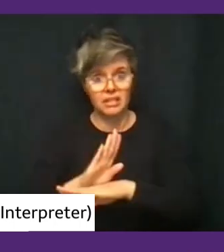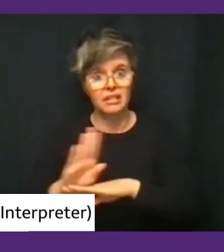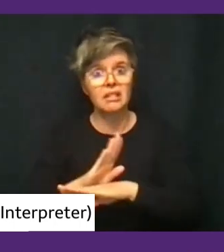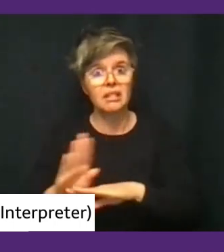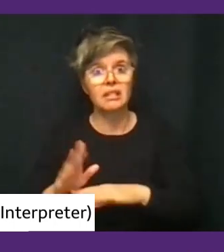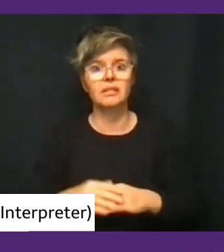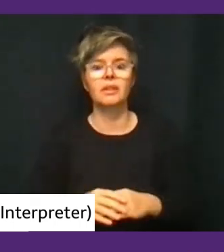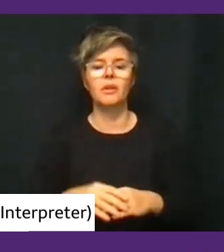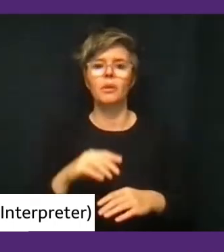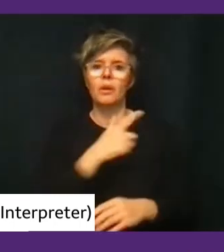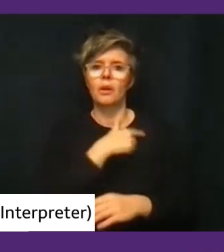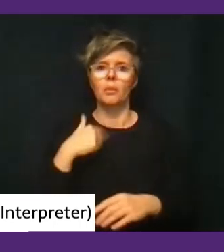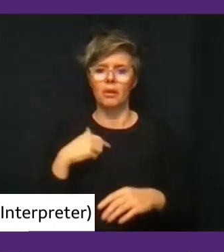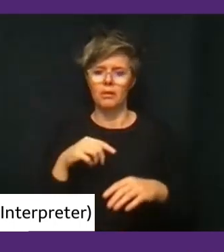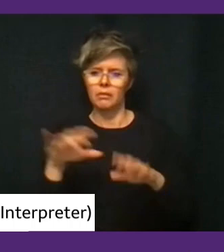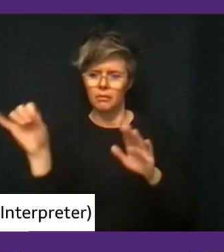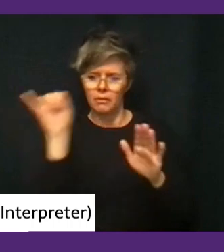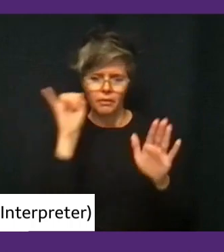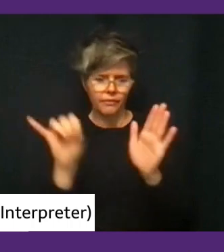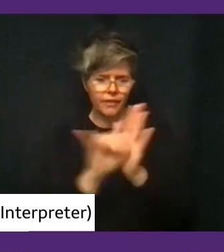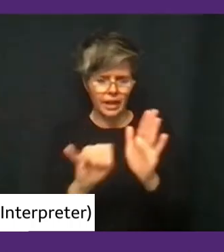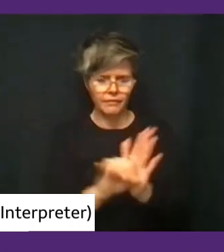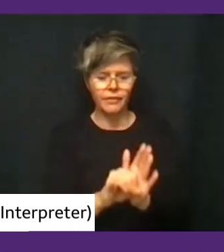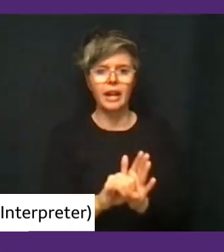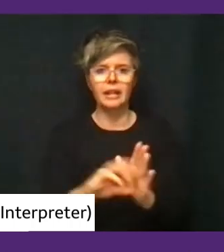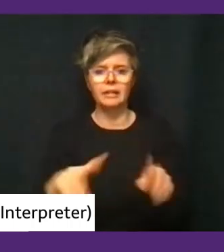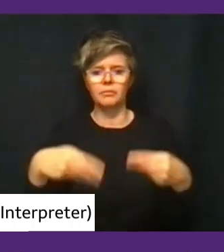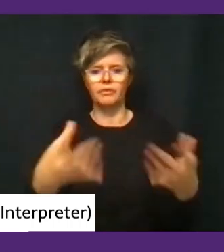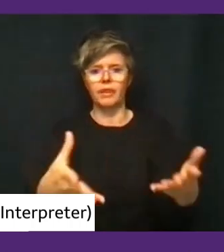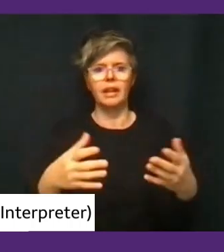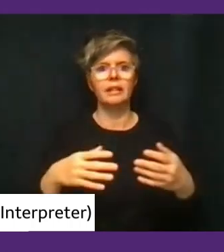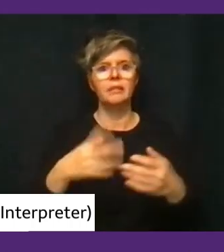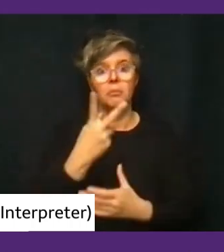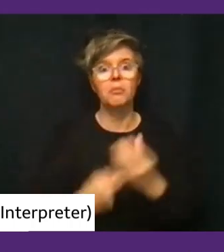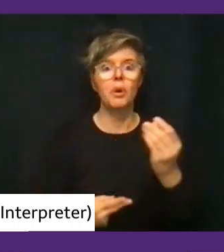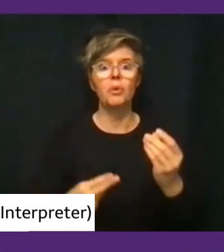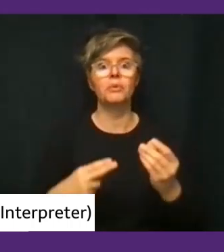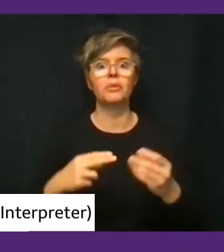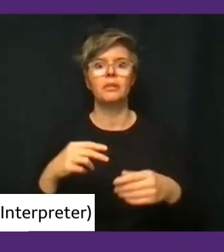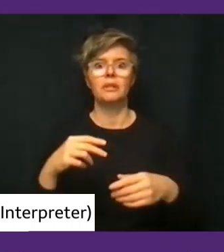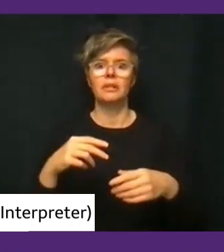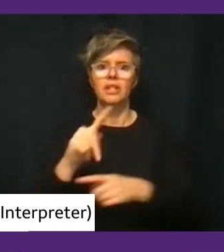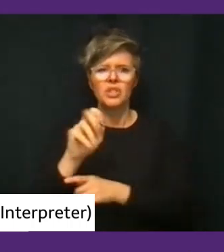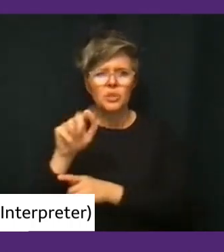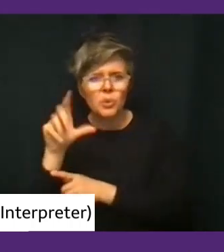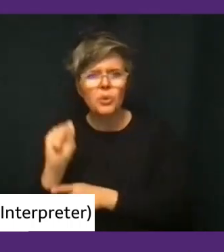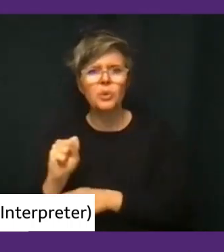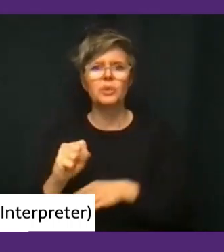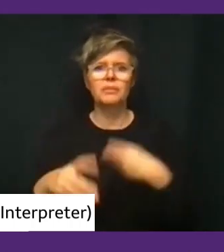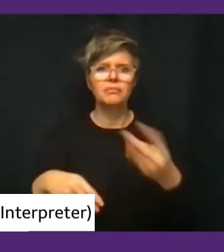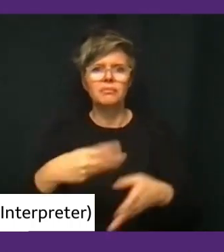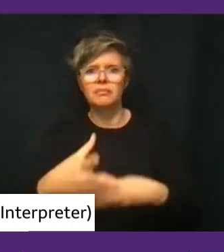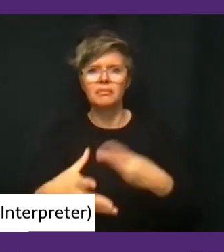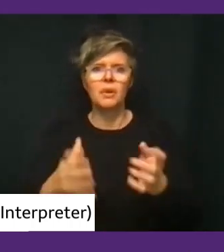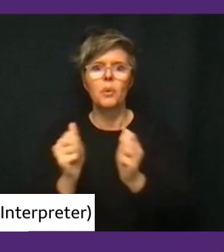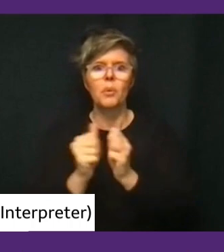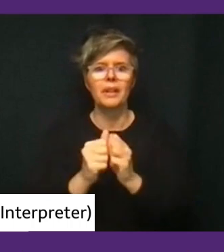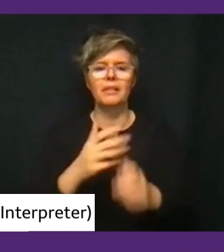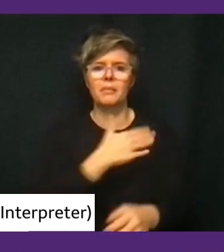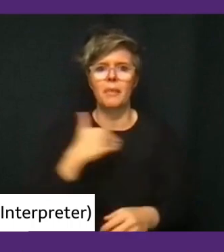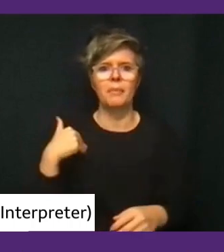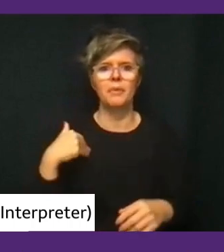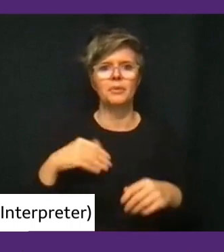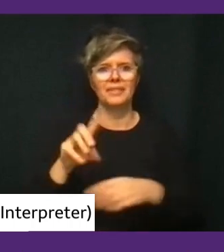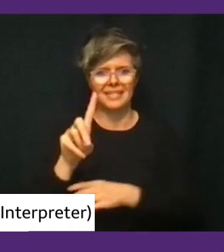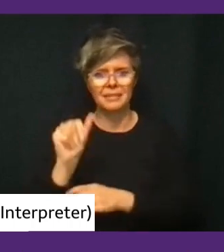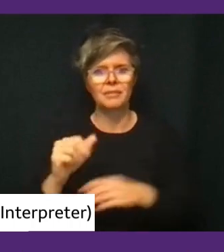and providing the right tools to members of the disability community to be the voice within organizations, but